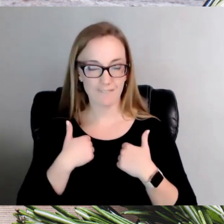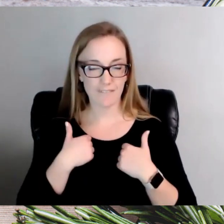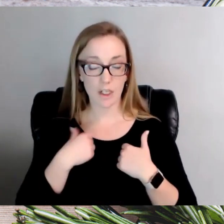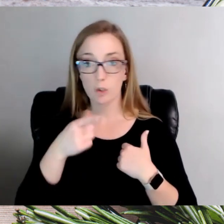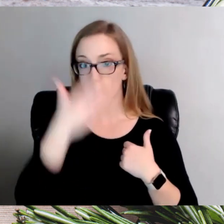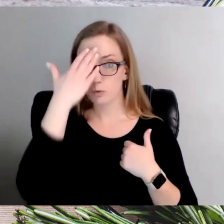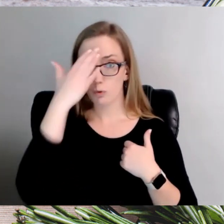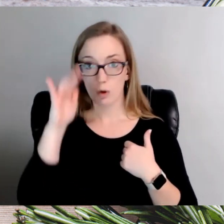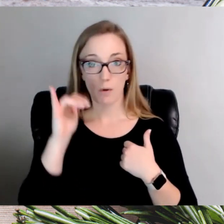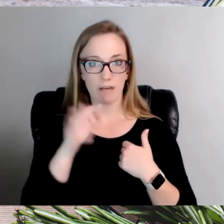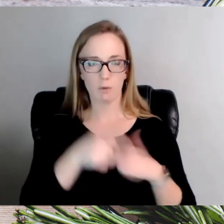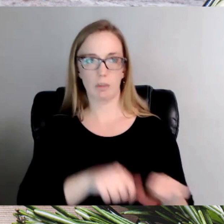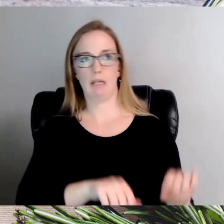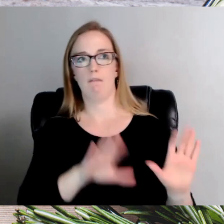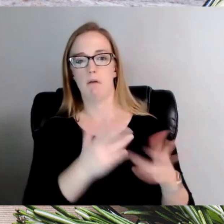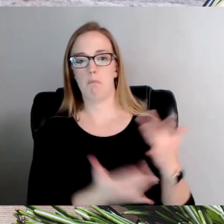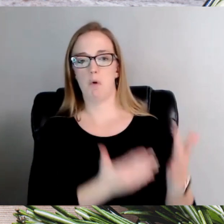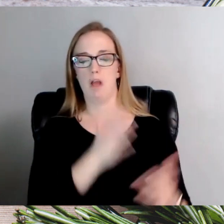Our onion.